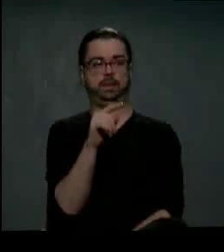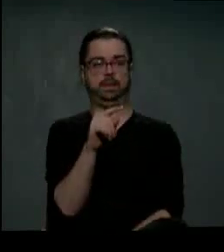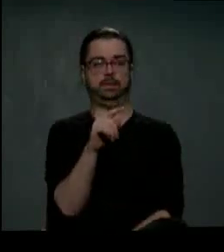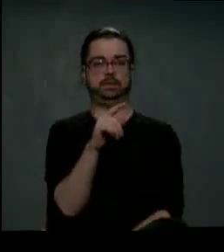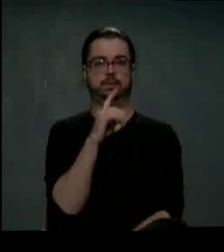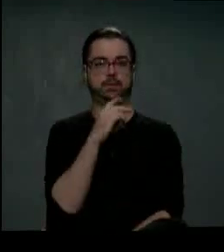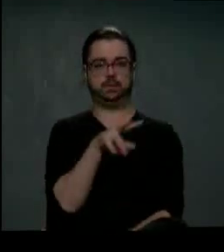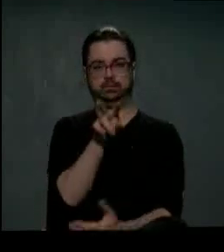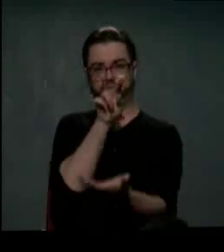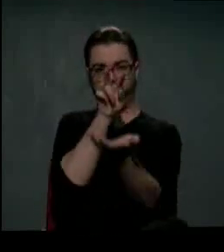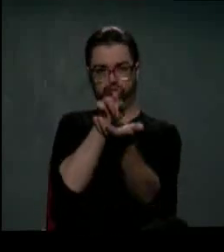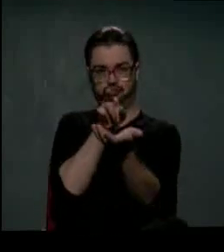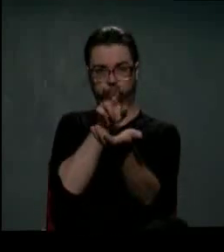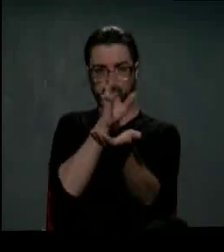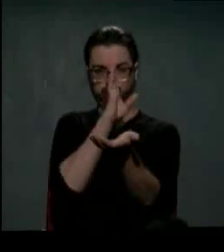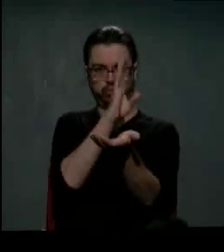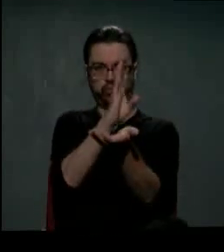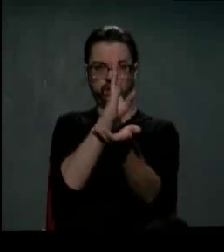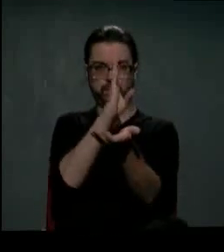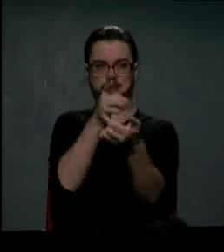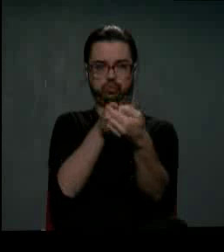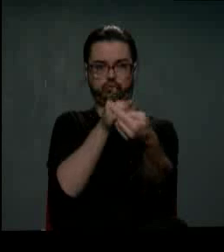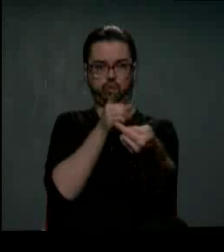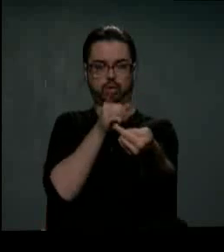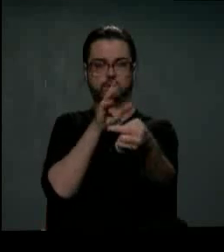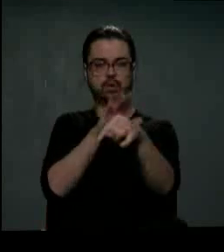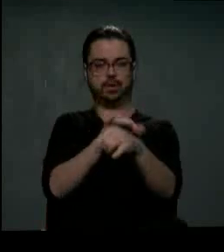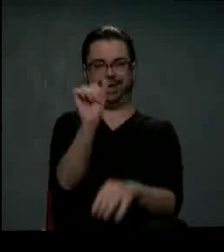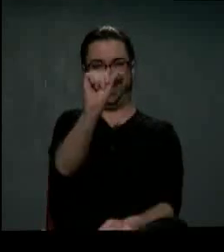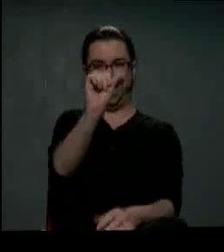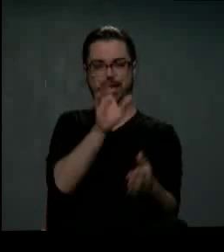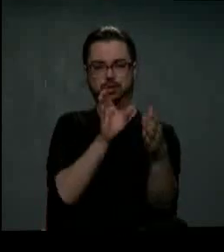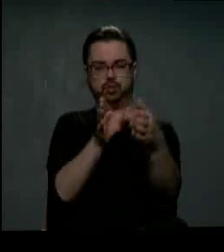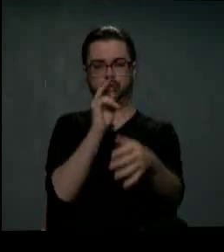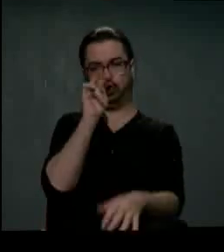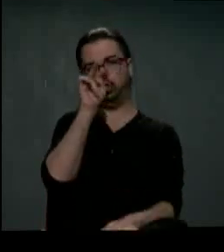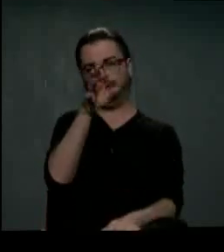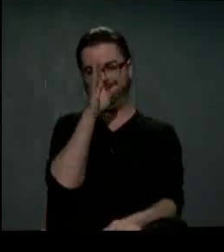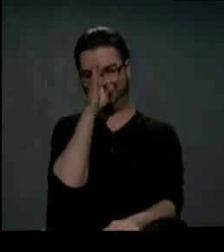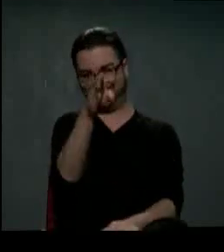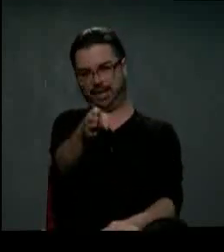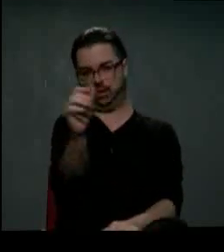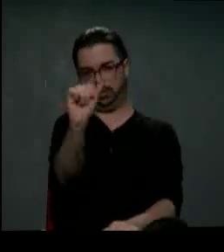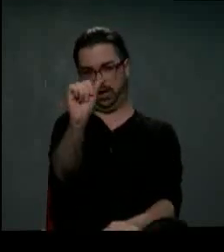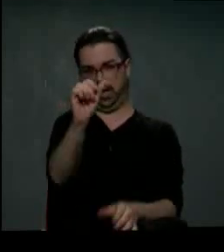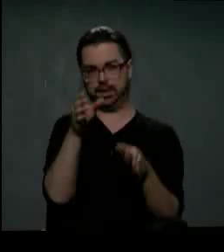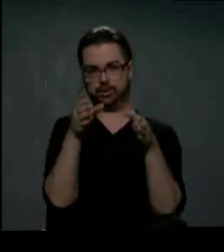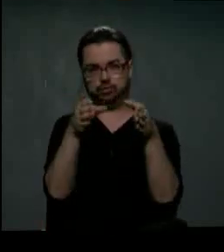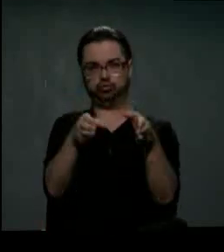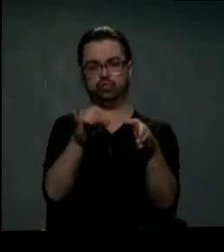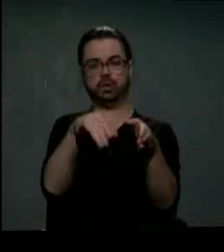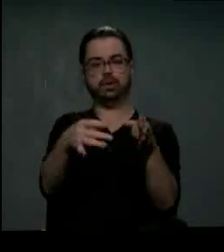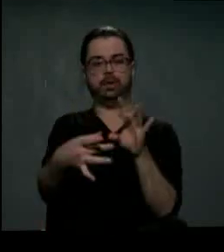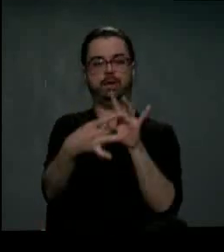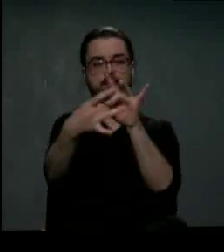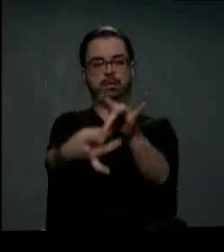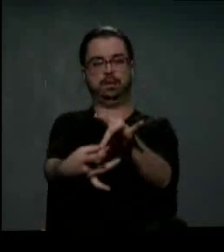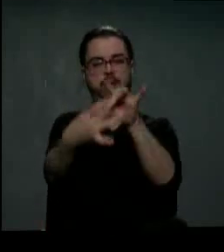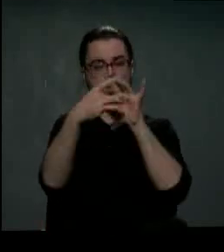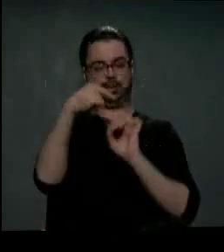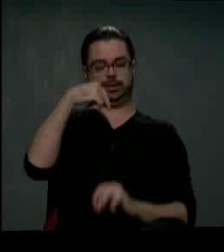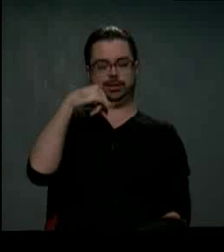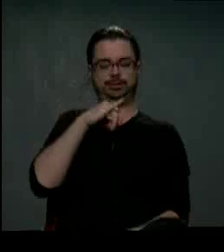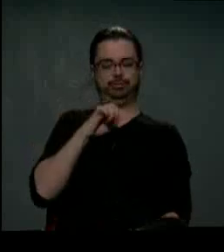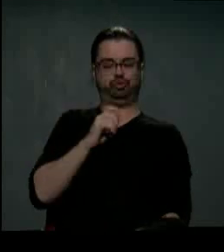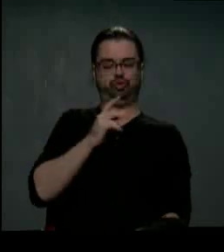the direct across the street of A Street. You're looking down A Street. A Street connects Van Buren and Jackson